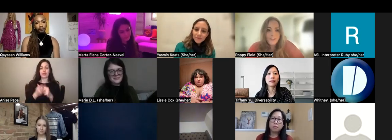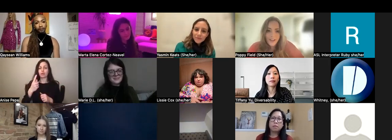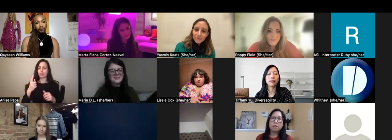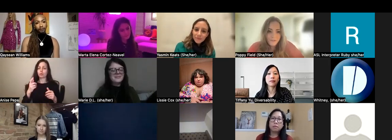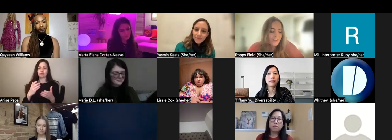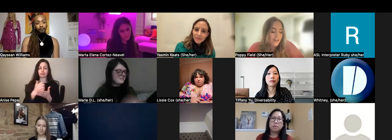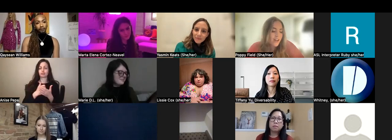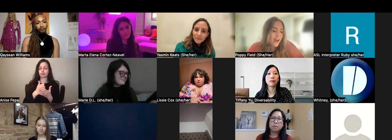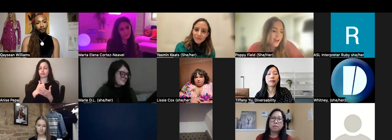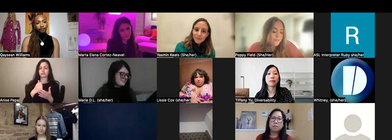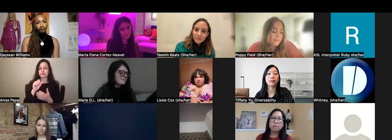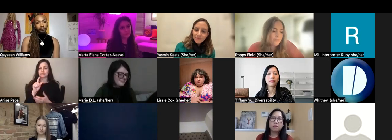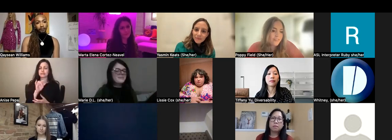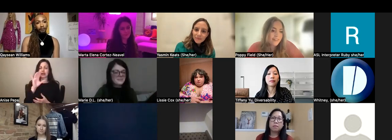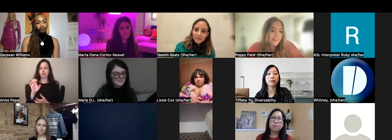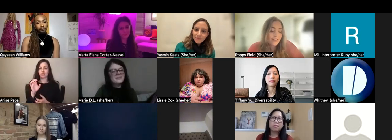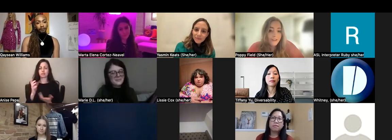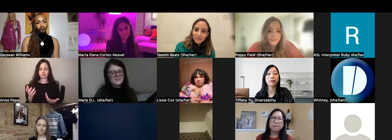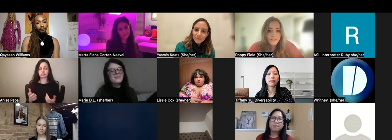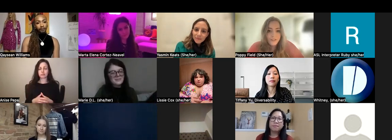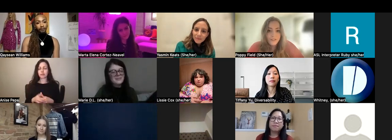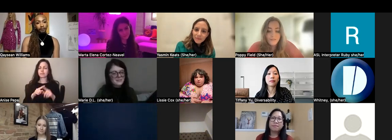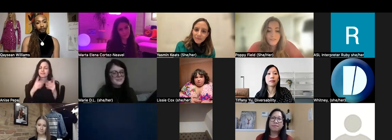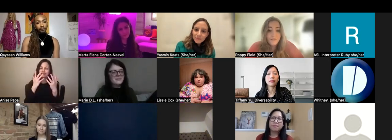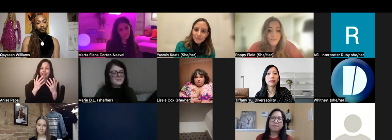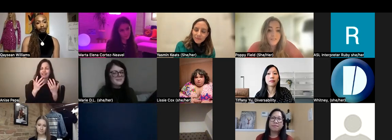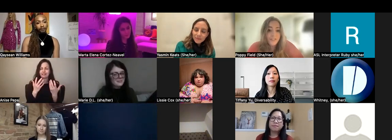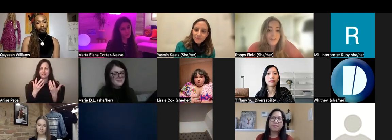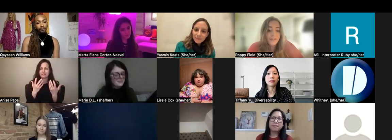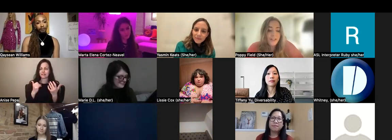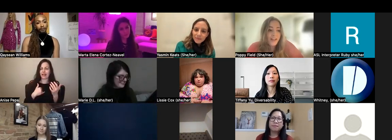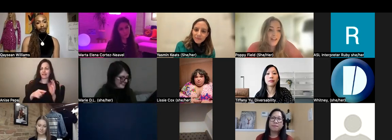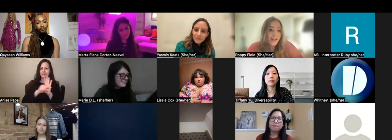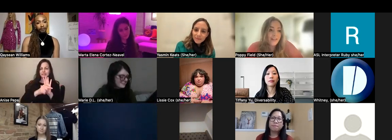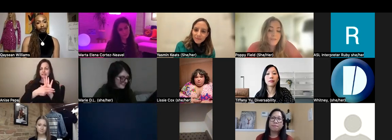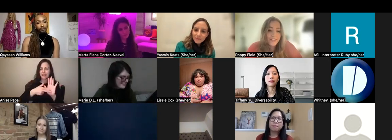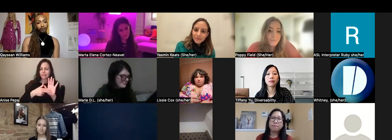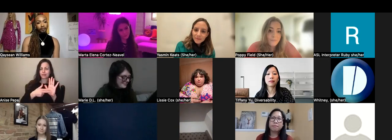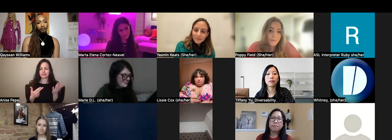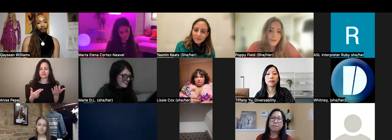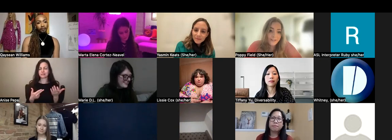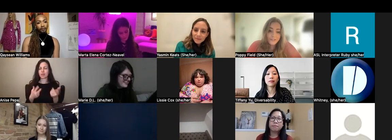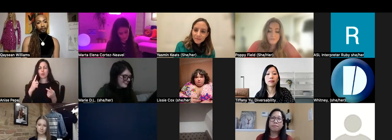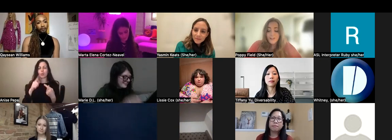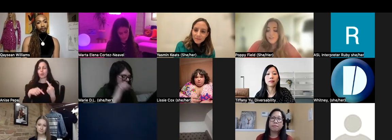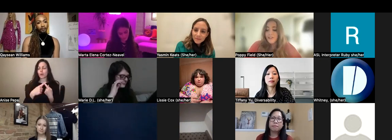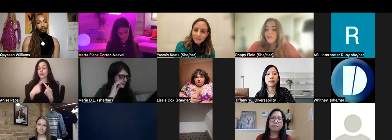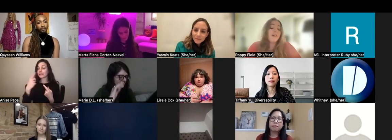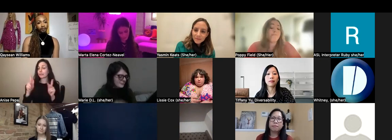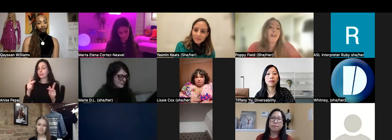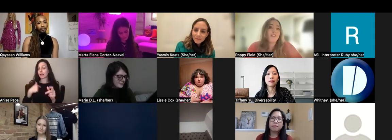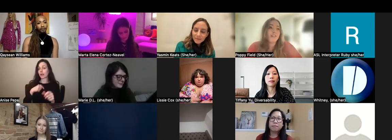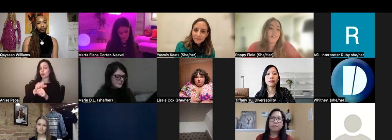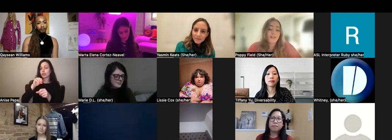what we stand for. But sadly, there are still these stigmas still. And even when I tell people I work in accessible fashion,